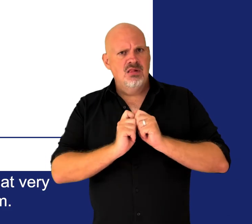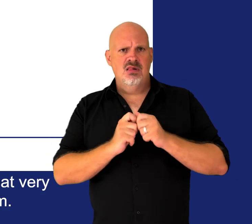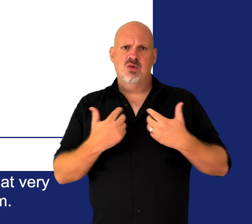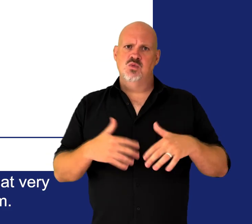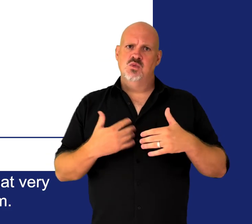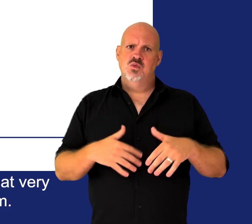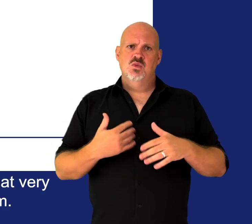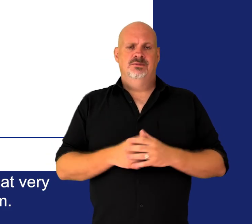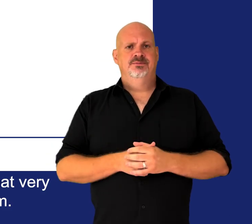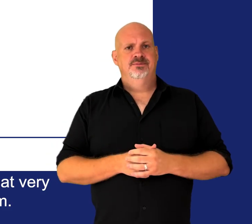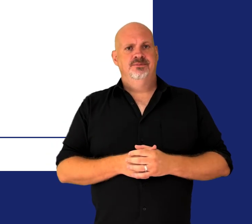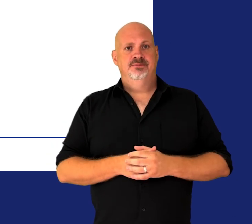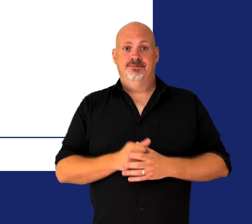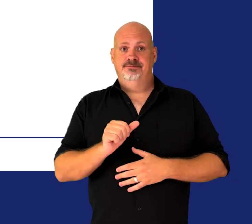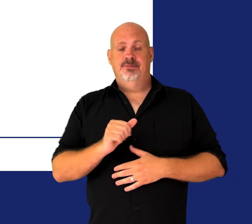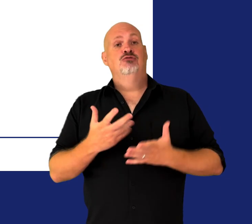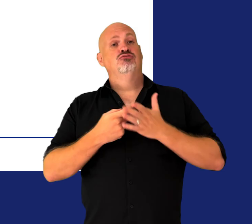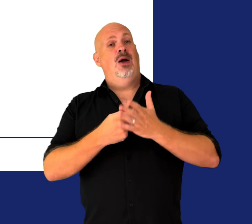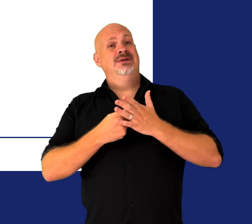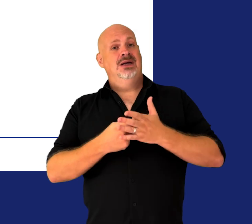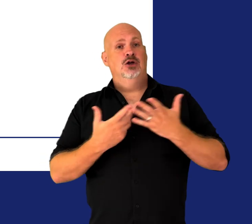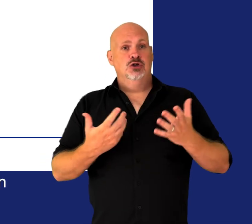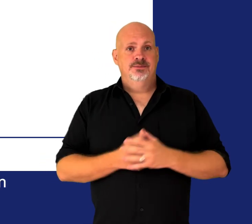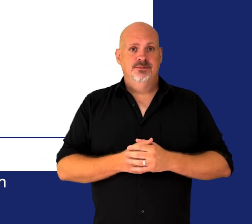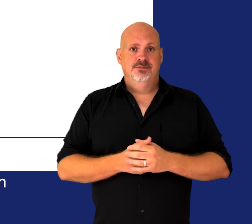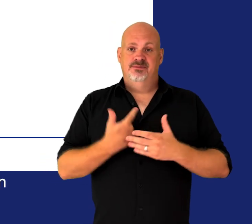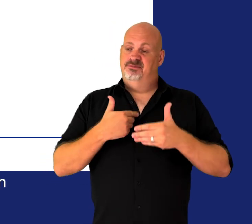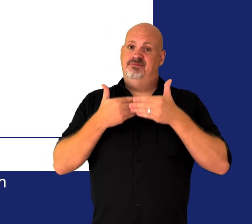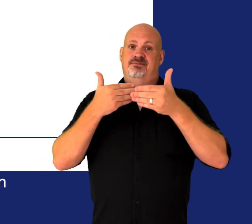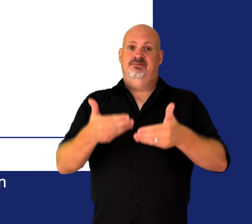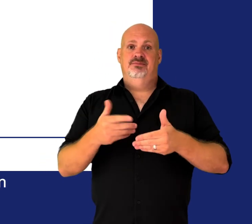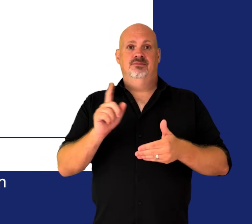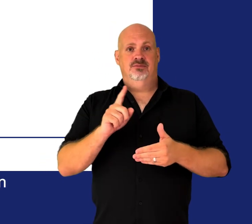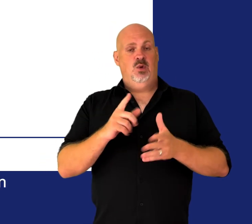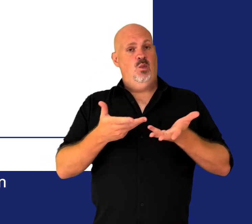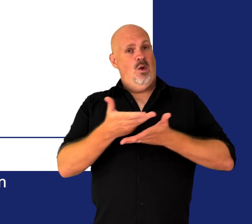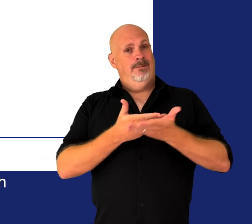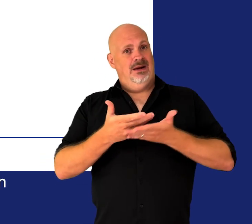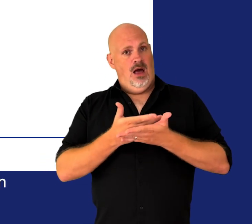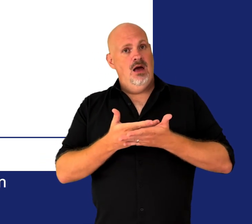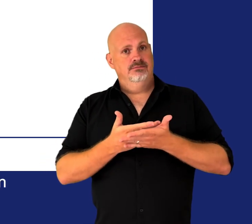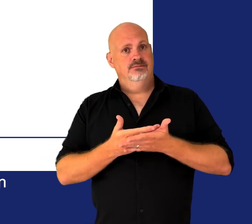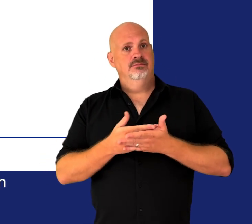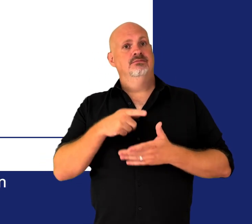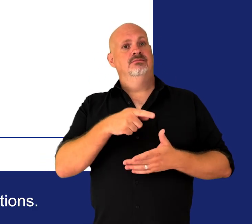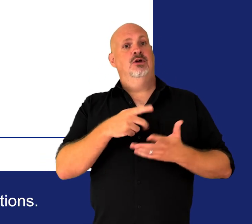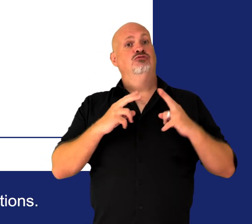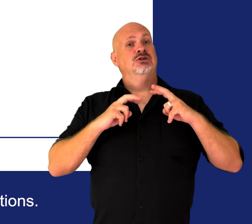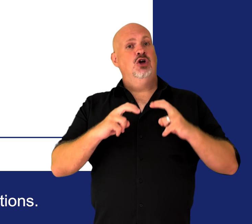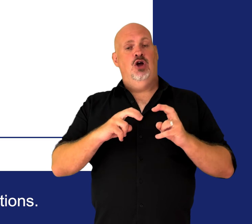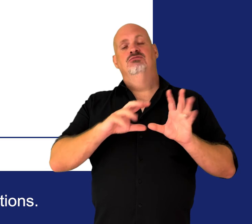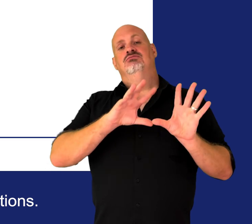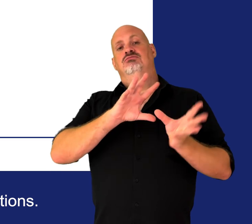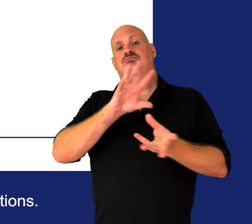interesting and valuable to hear from. So yes, recommendations. We're moving on to the next section of our webinar now. So